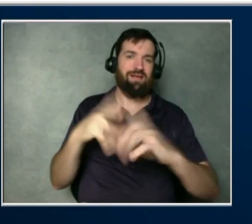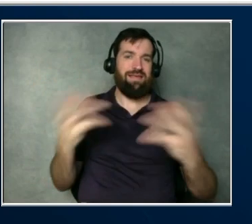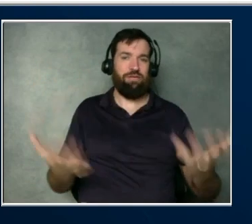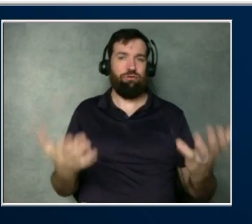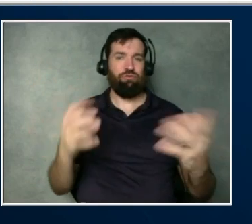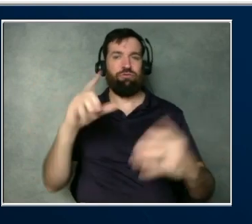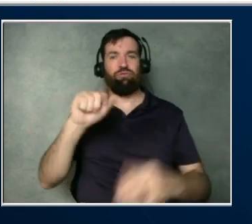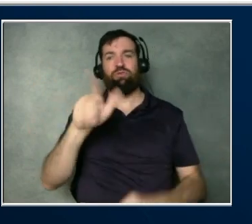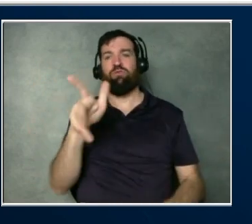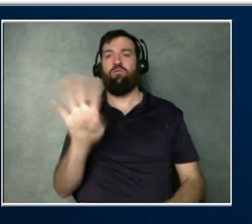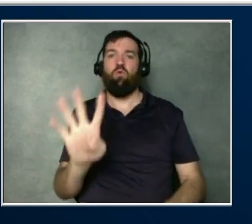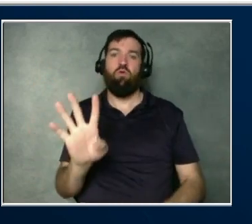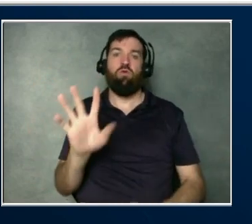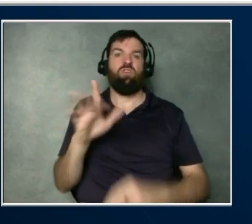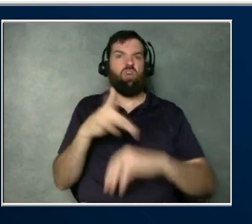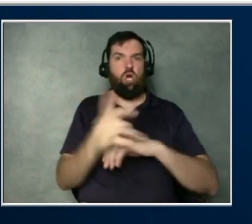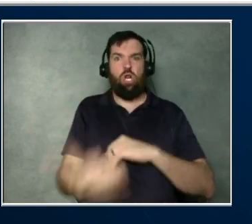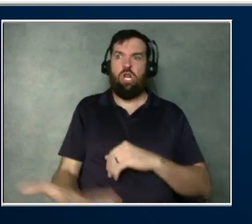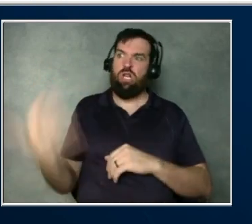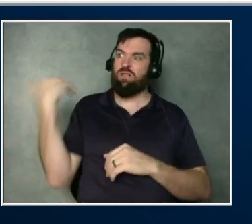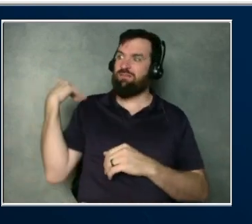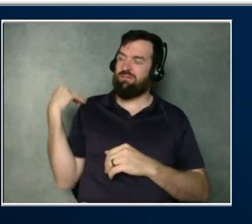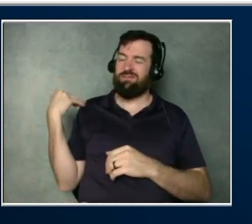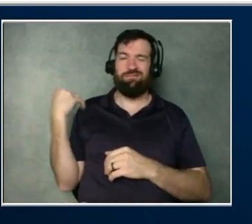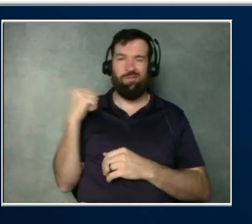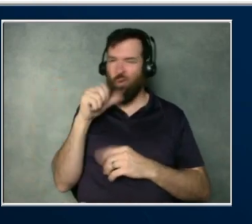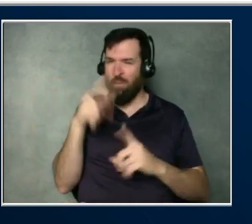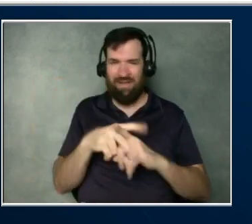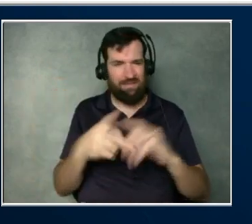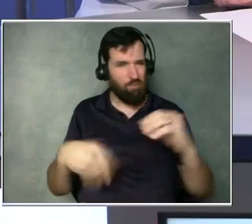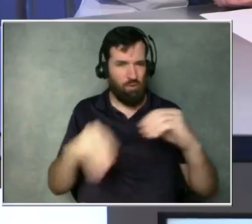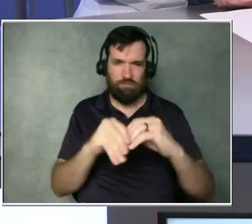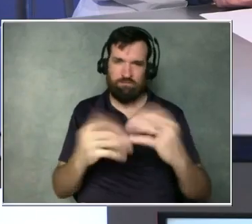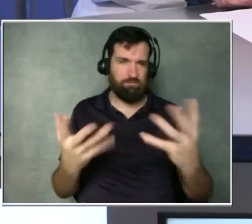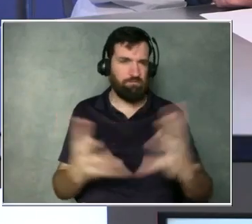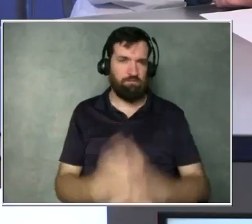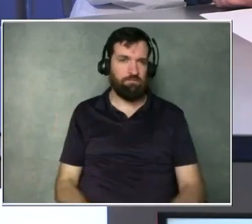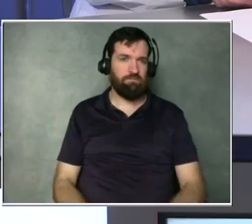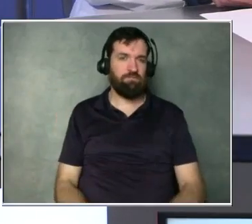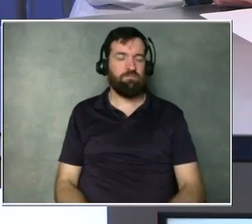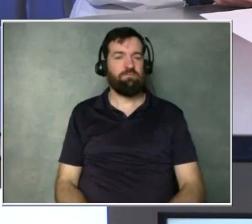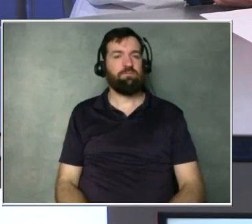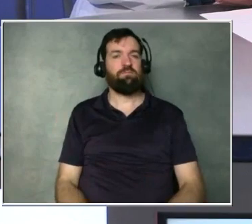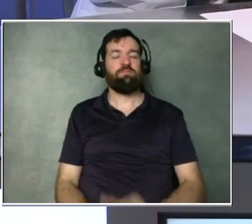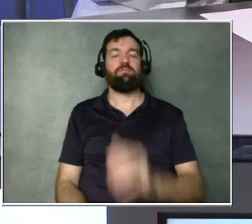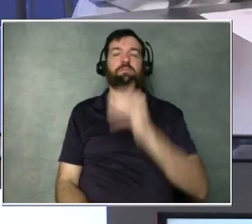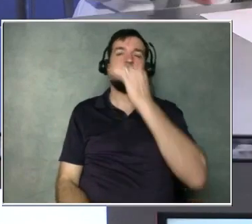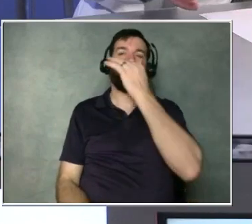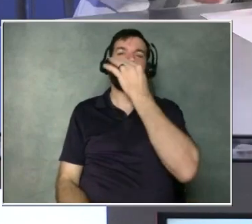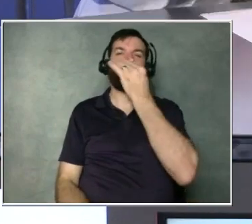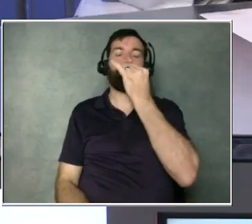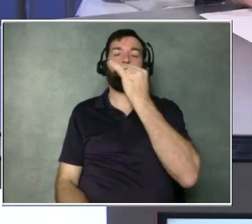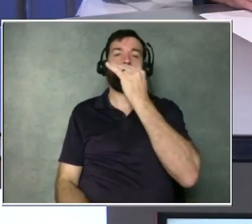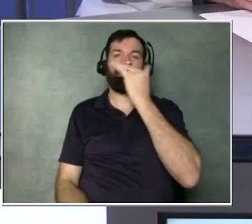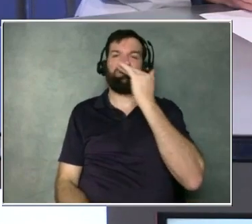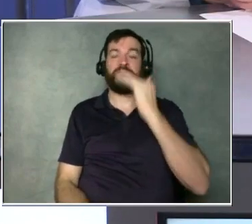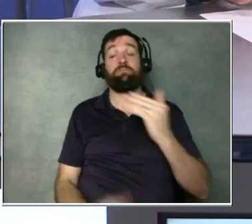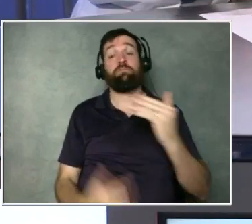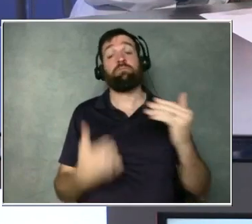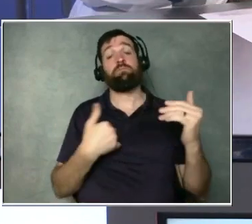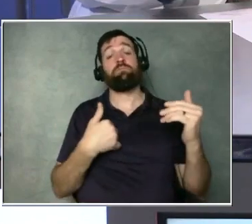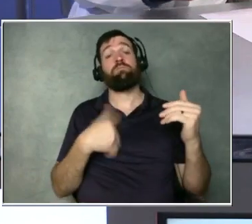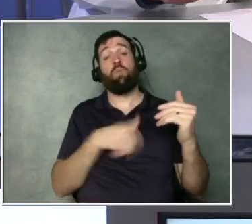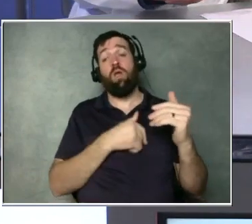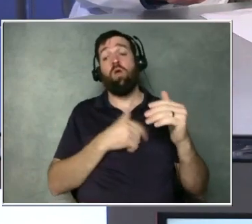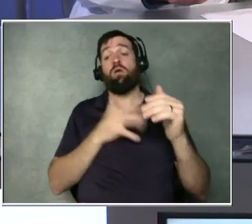from early in the pandemic no longer apply? Hawk? Well, I would say, we are catching up and maybe learning what